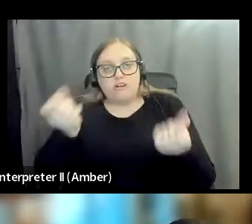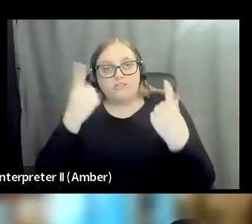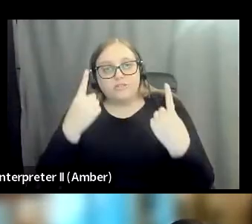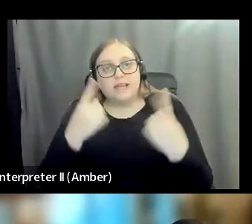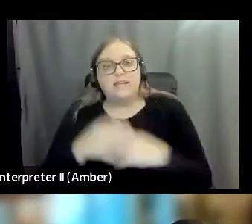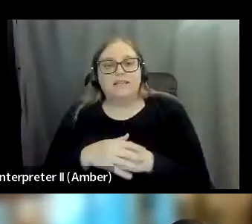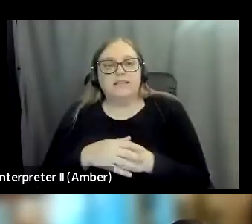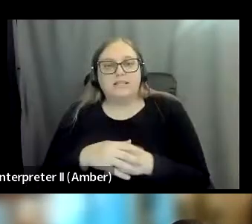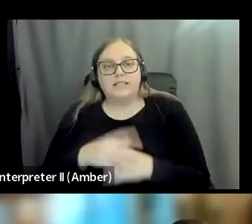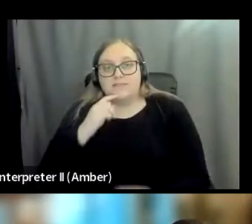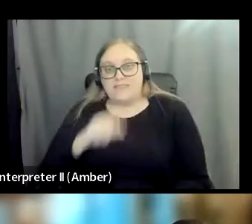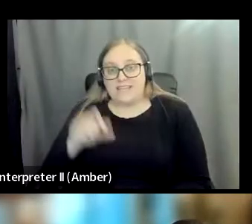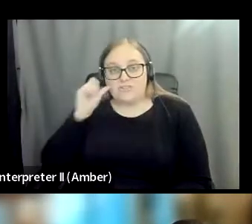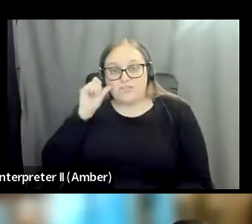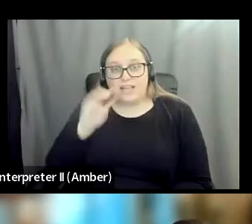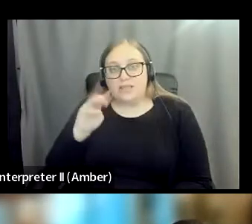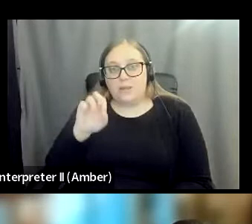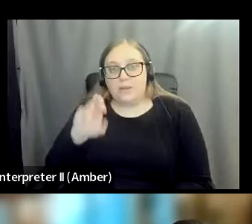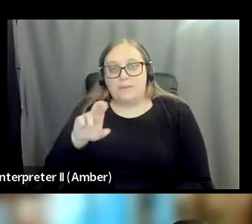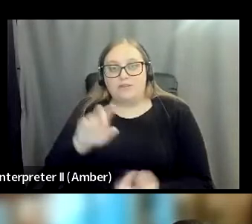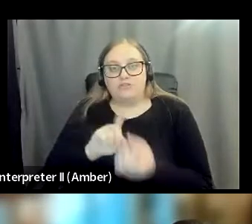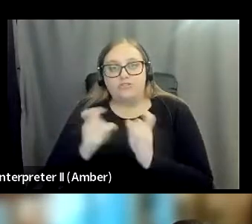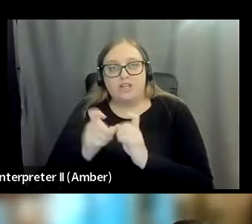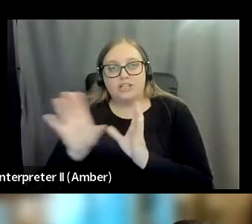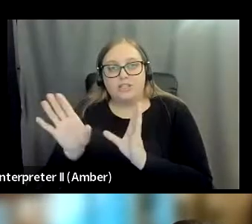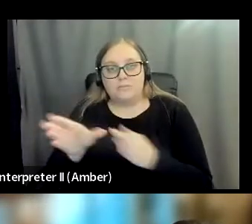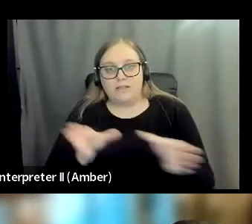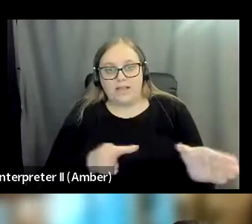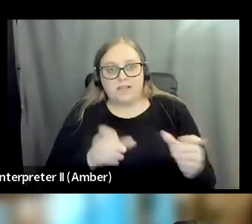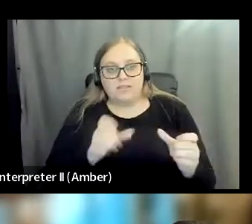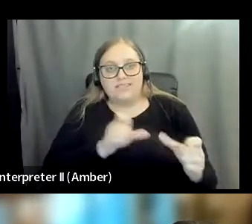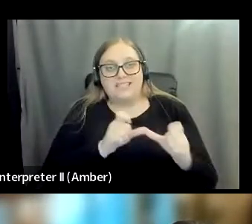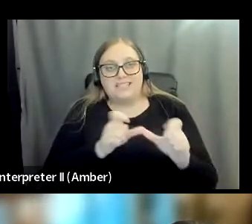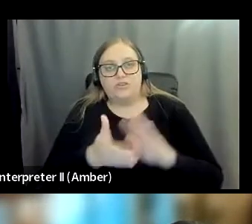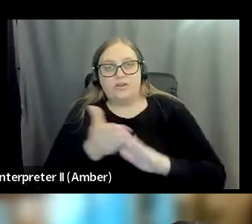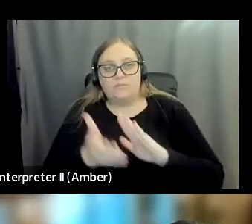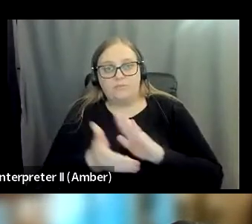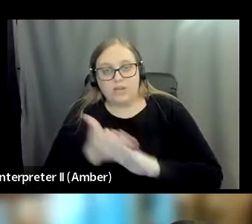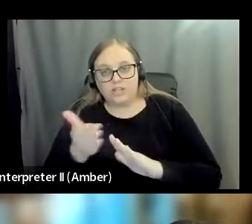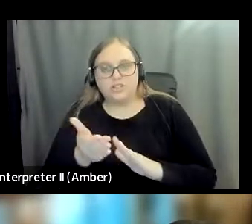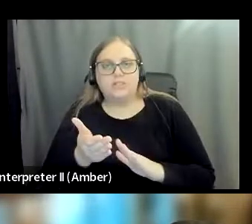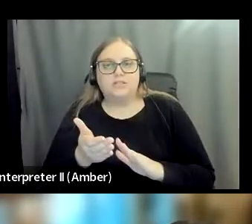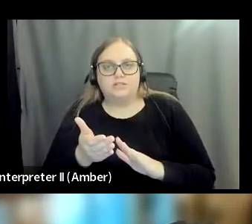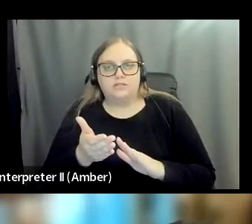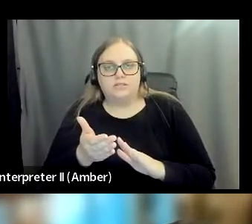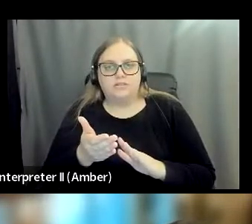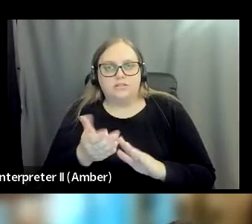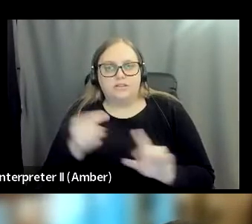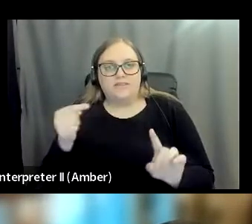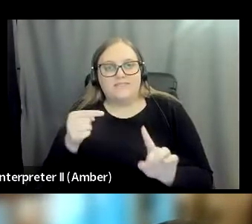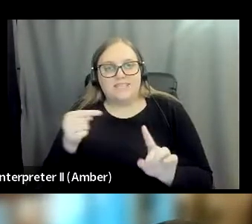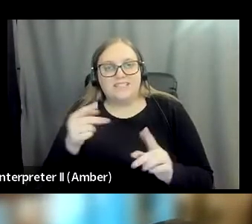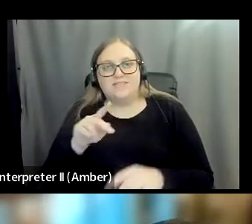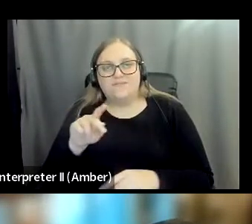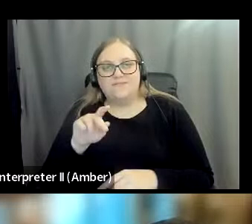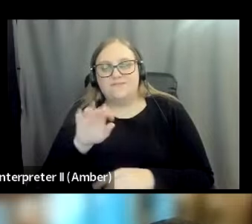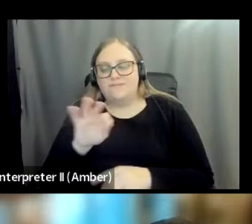that as of yesterday, the mayor has changed the course of plans to continue the operation of this fiscal